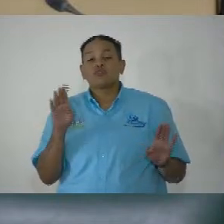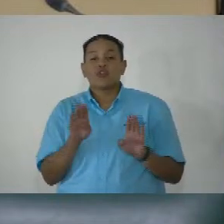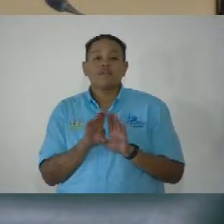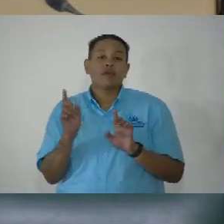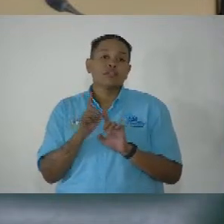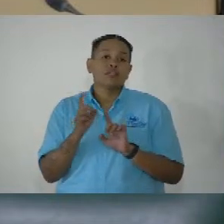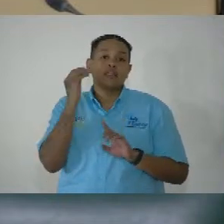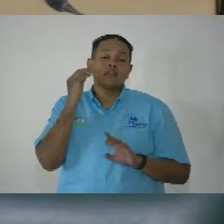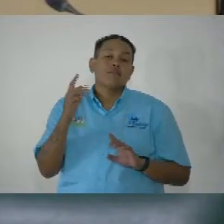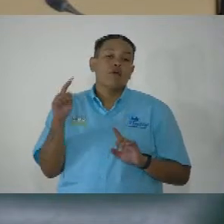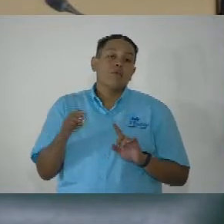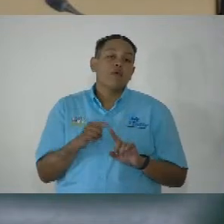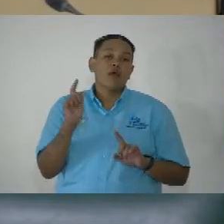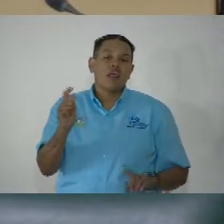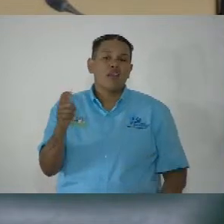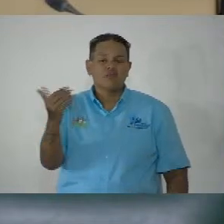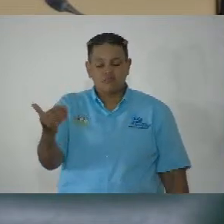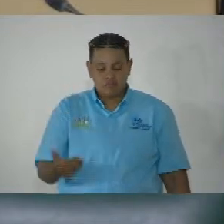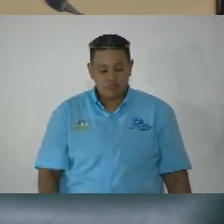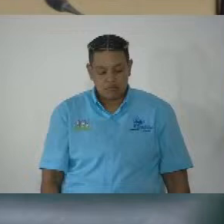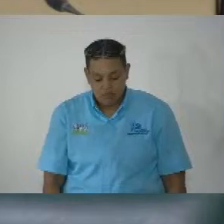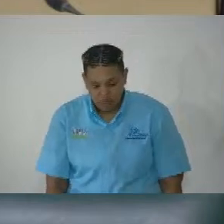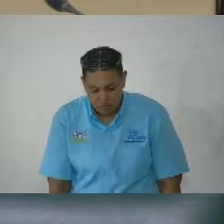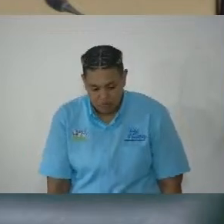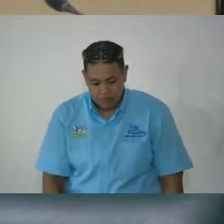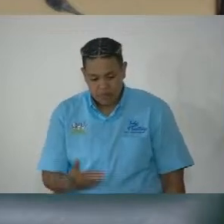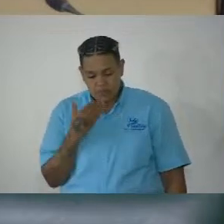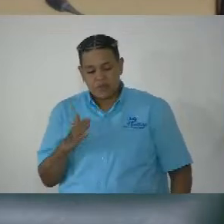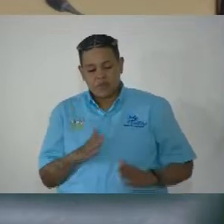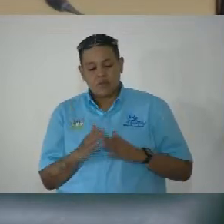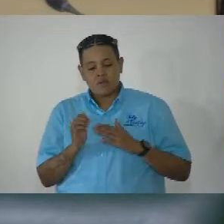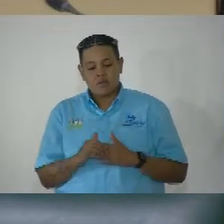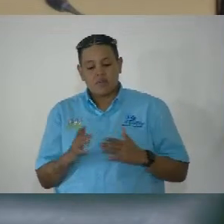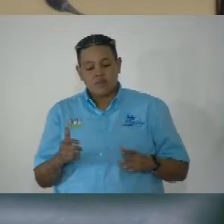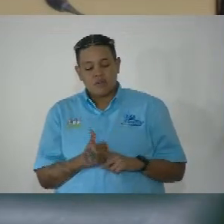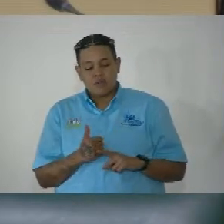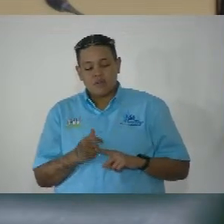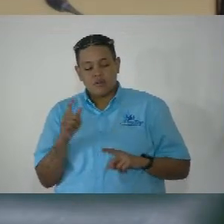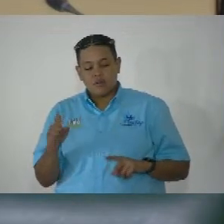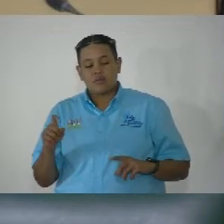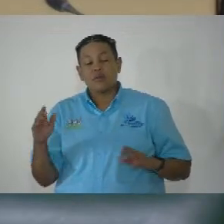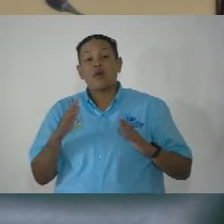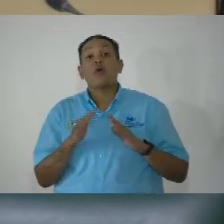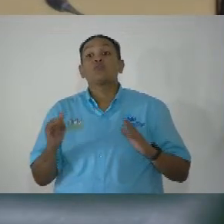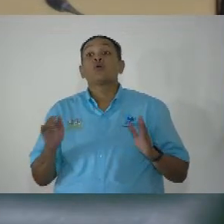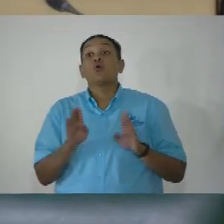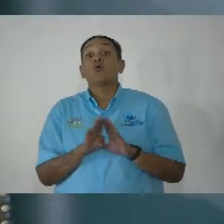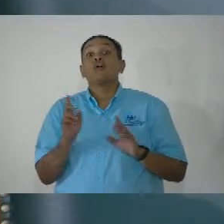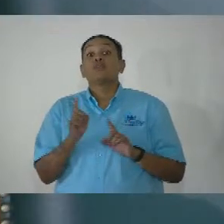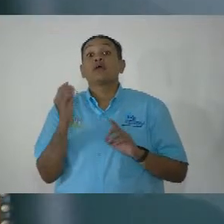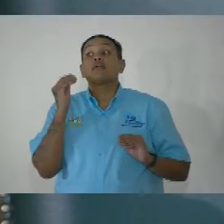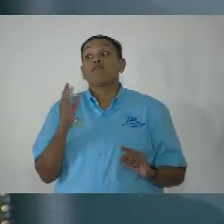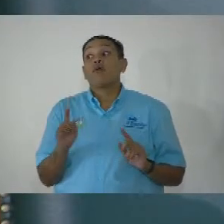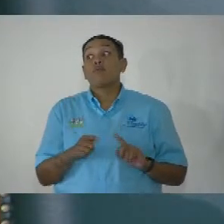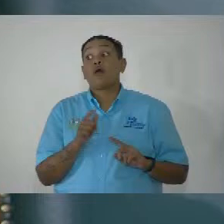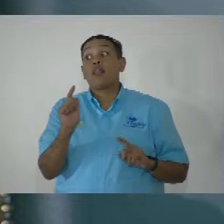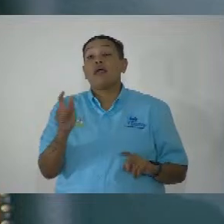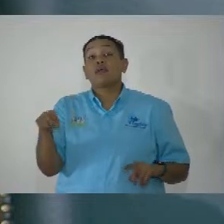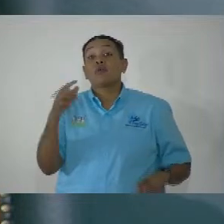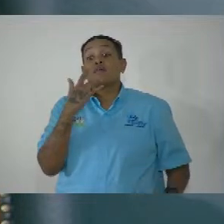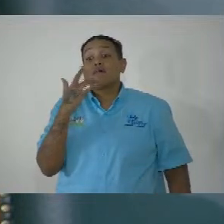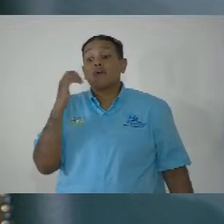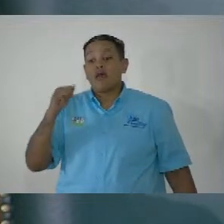adjourned for a date to be fixed. Thank you, House Leader. Question is that the House do now adjourn for a date to be fixed. Those